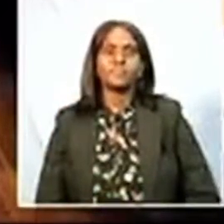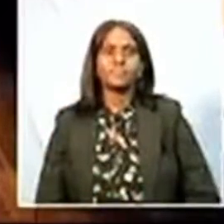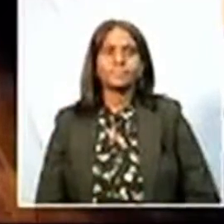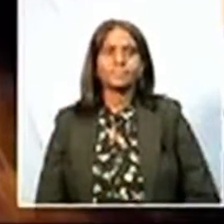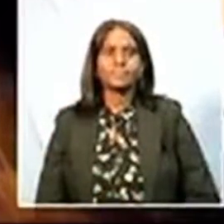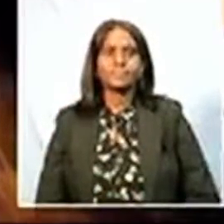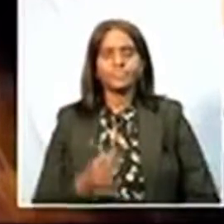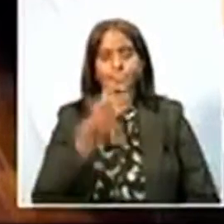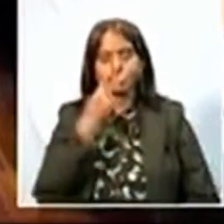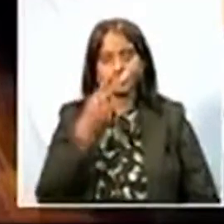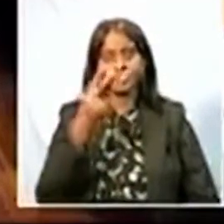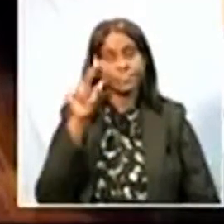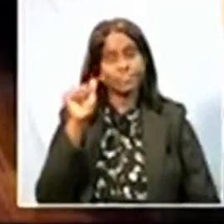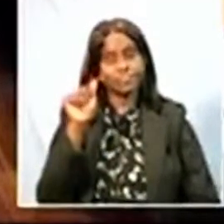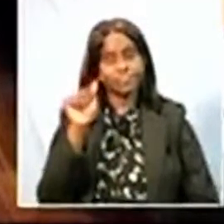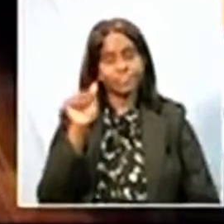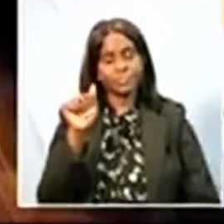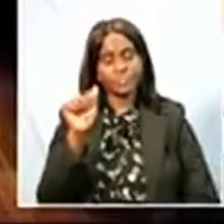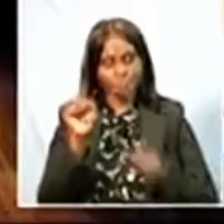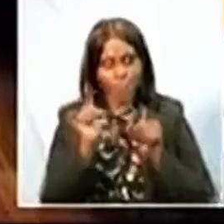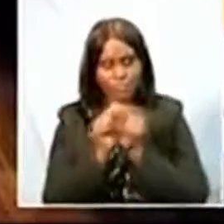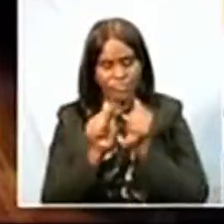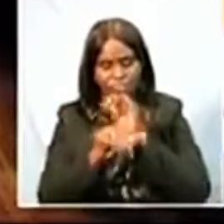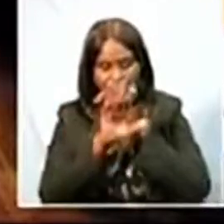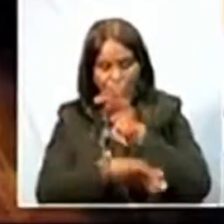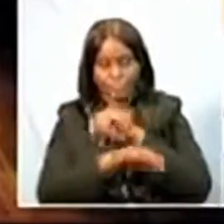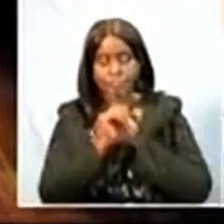you've seen A, and it's under that.